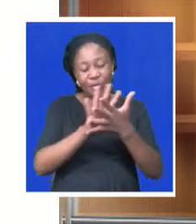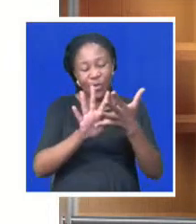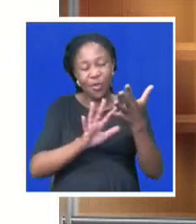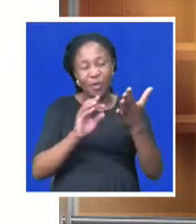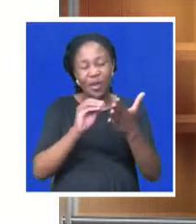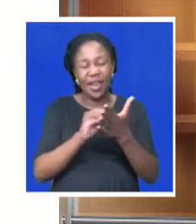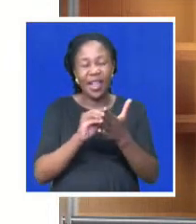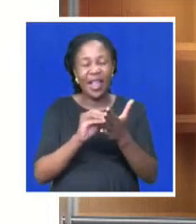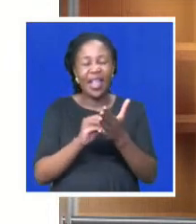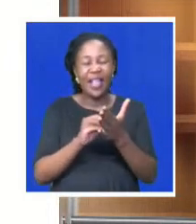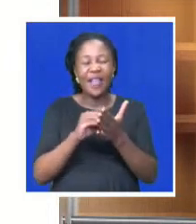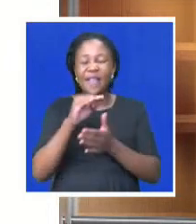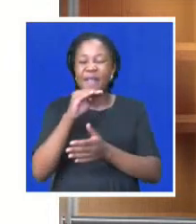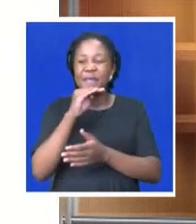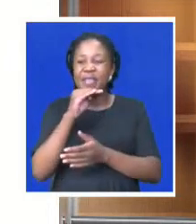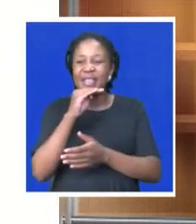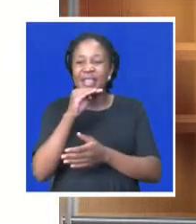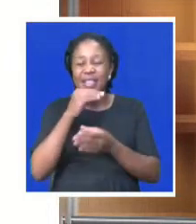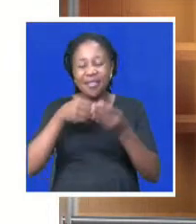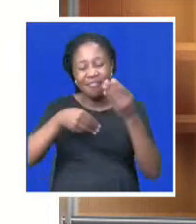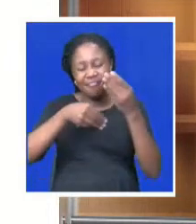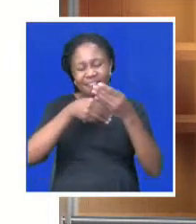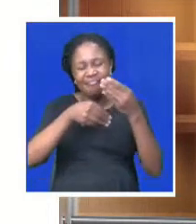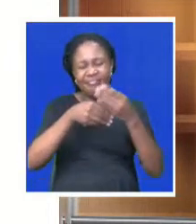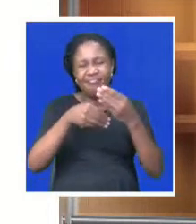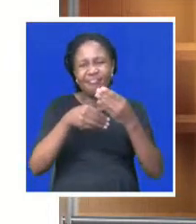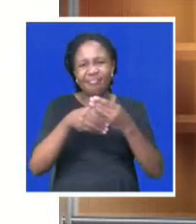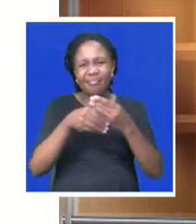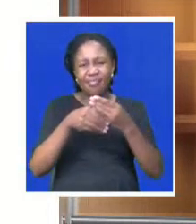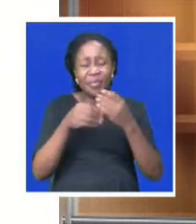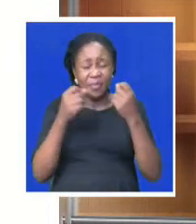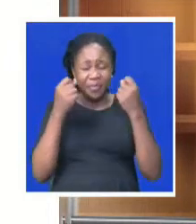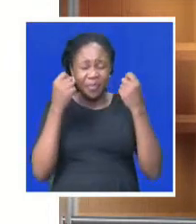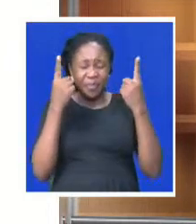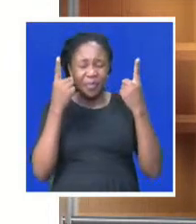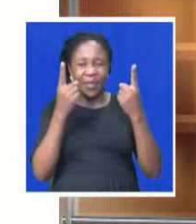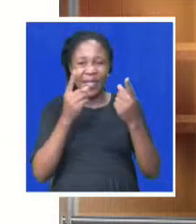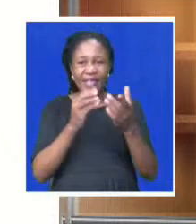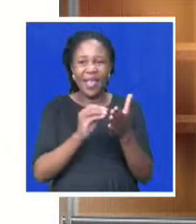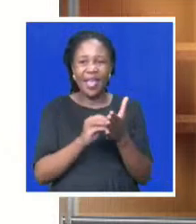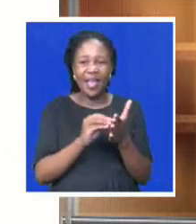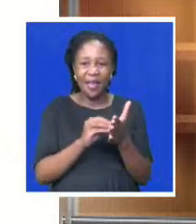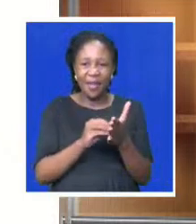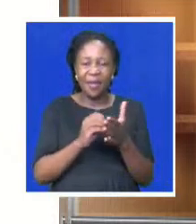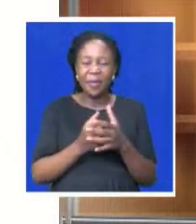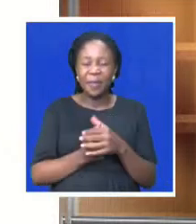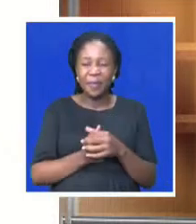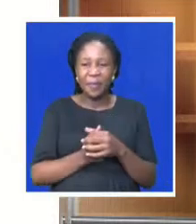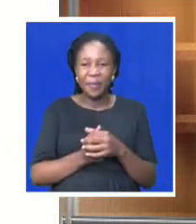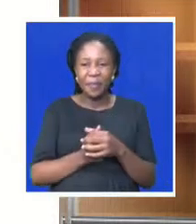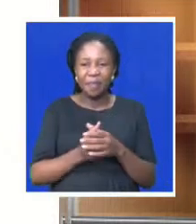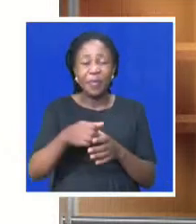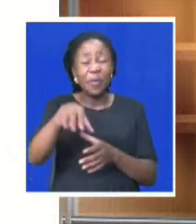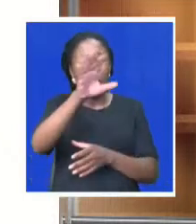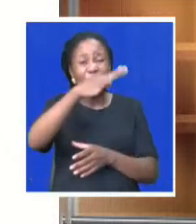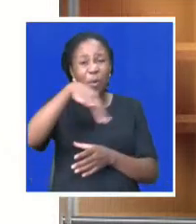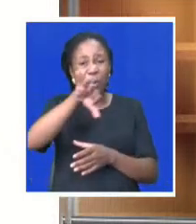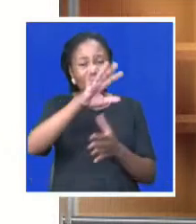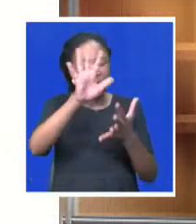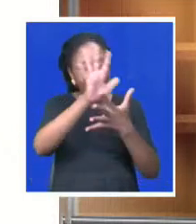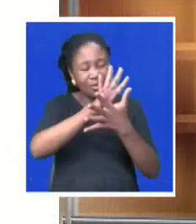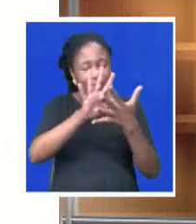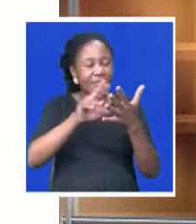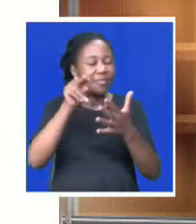the narrative text to be live. Every story should have characters that communicate or